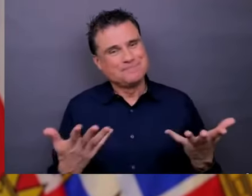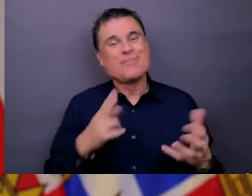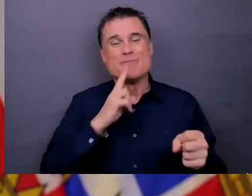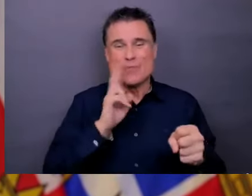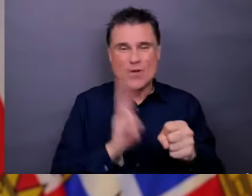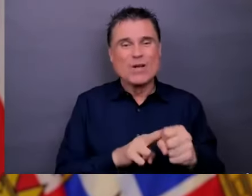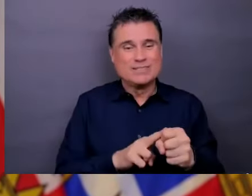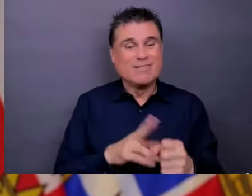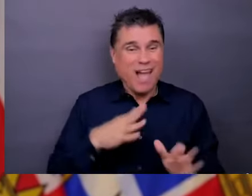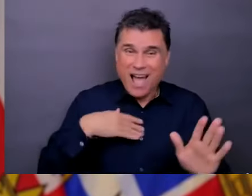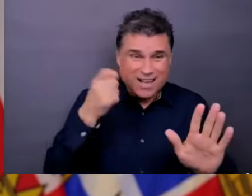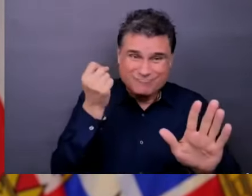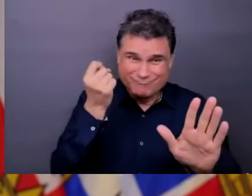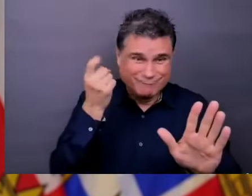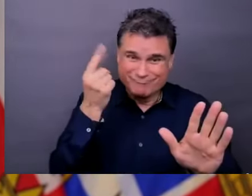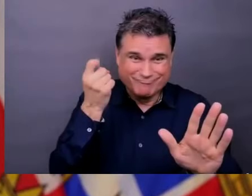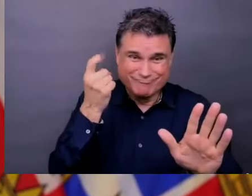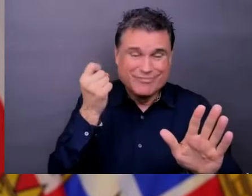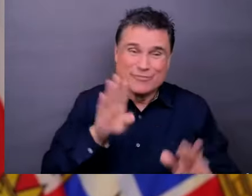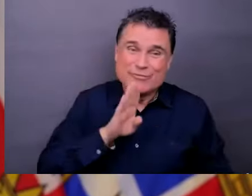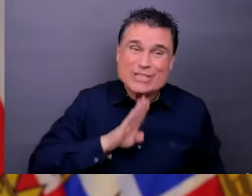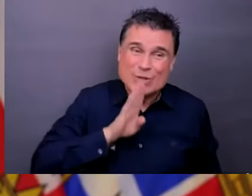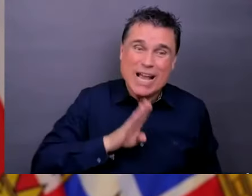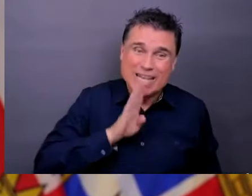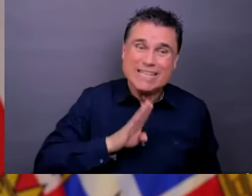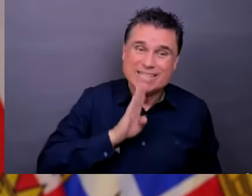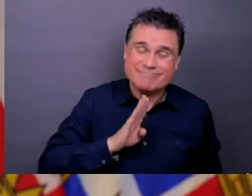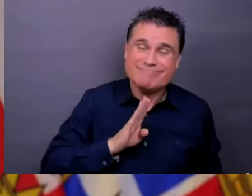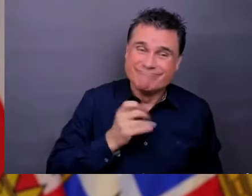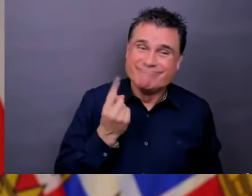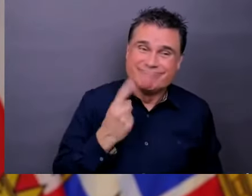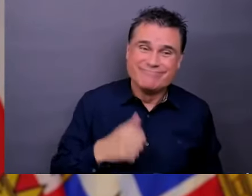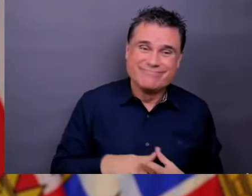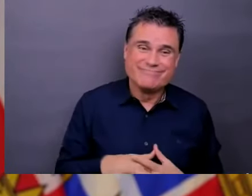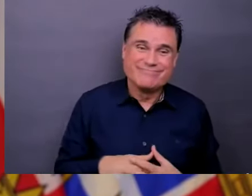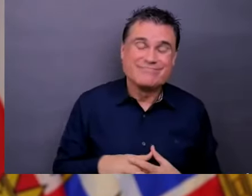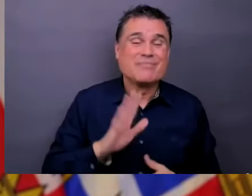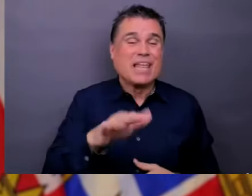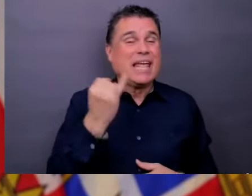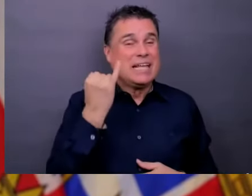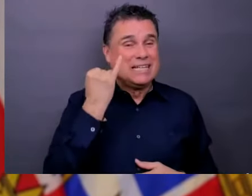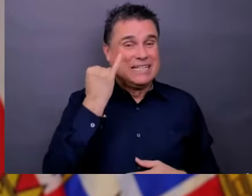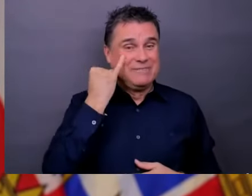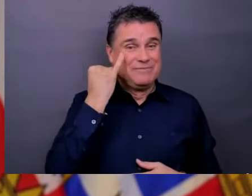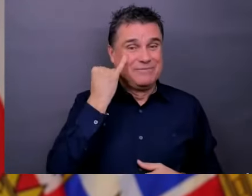It is what it is. It doesn't make vaccine come any quicker to be upset or angry or mad about it.